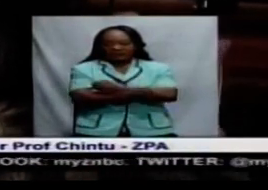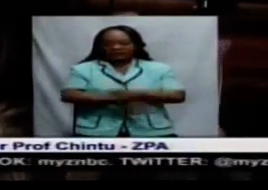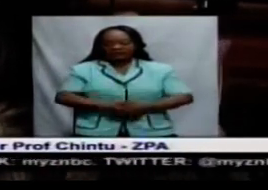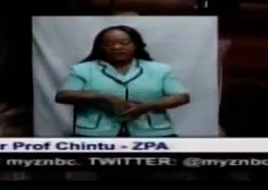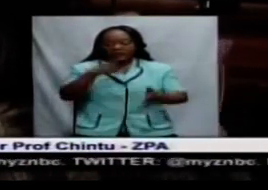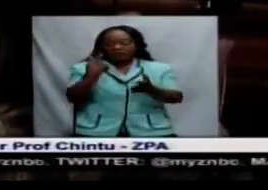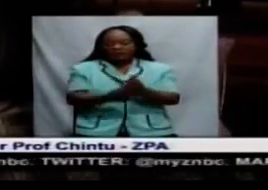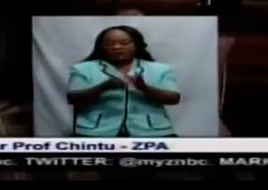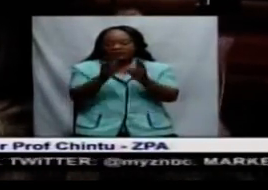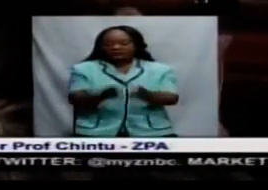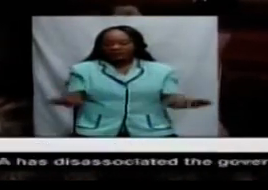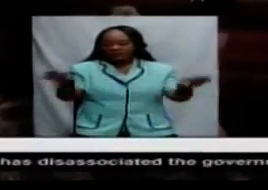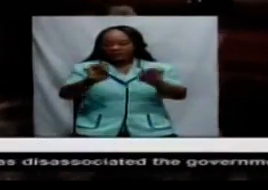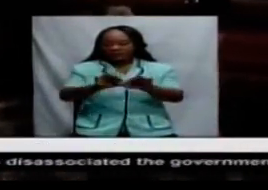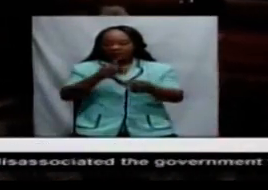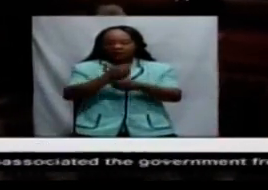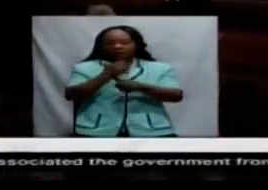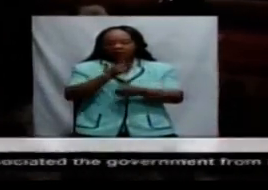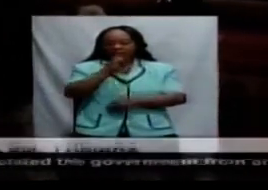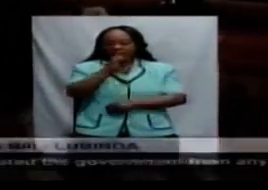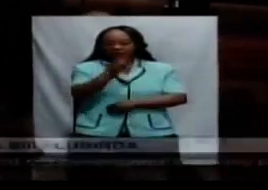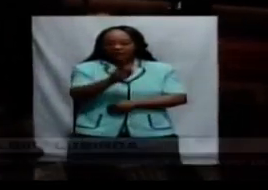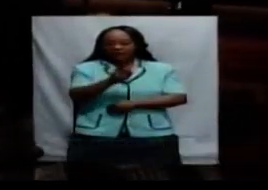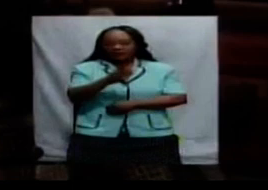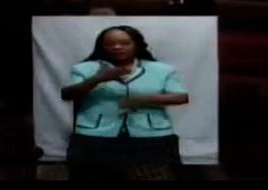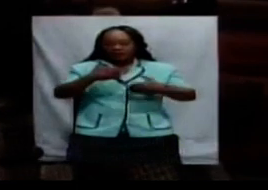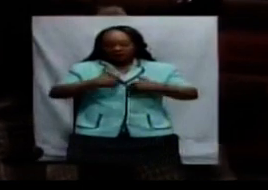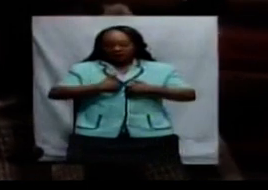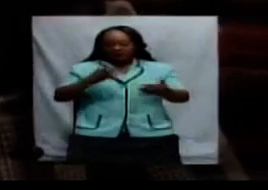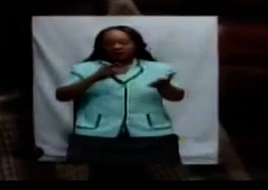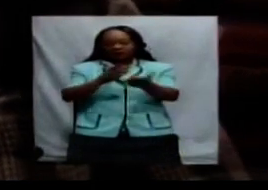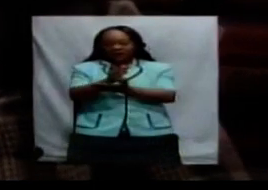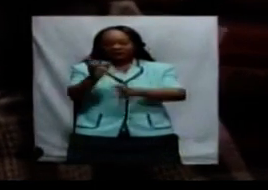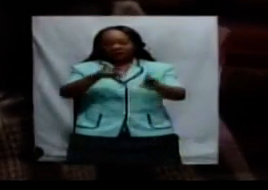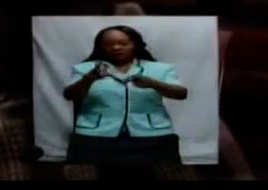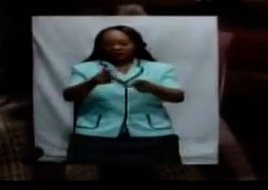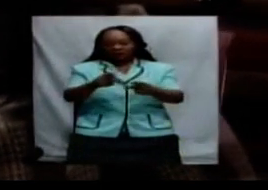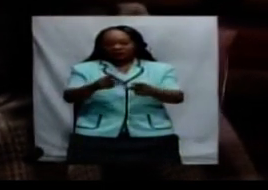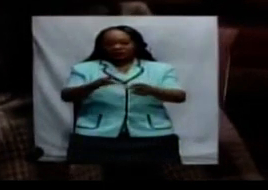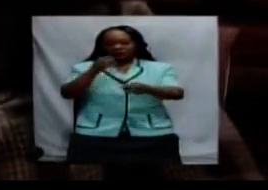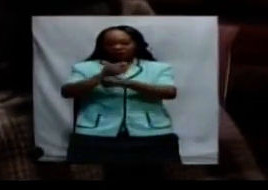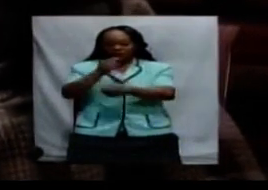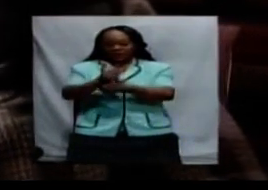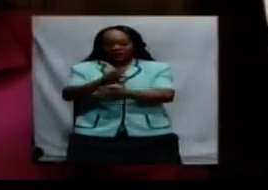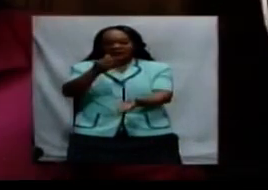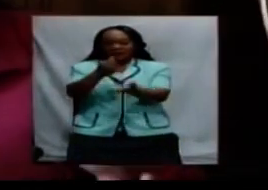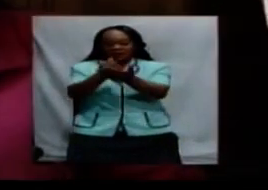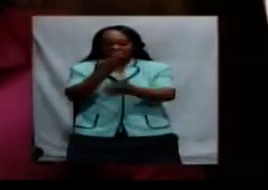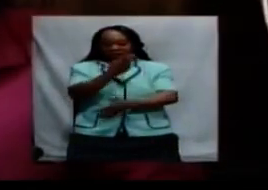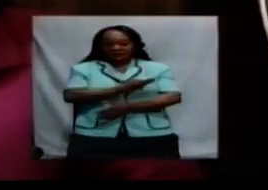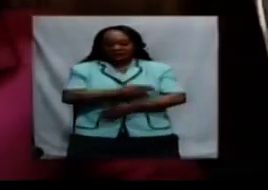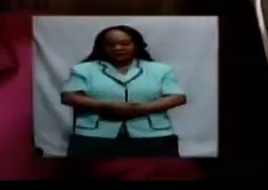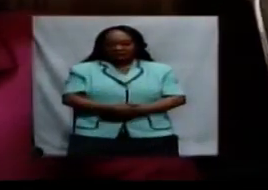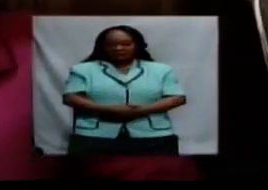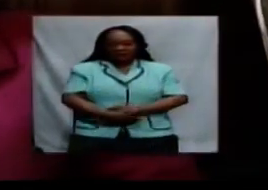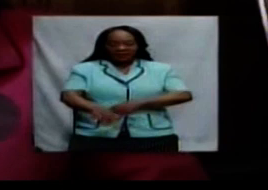important, of course, is also to ensure that you actually have the right people in place to actually help with the transformation. In the discussions